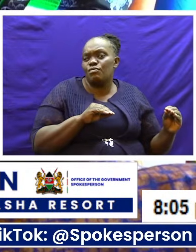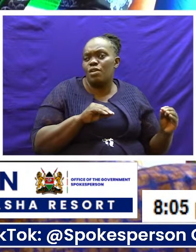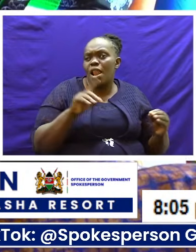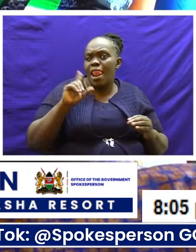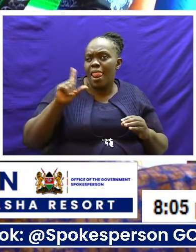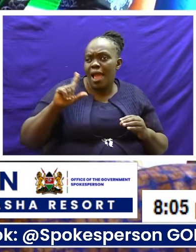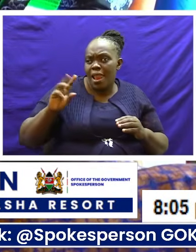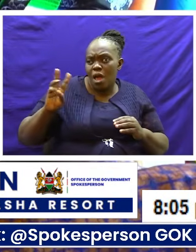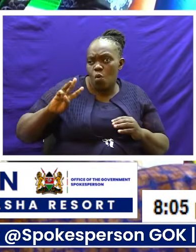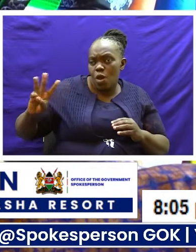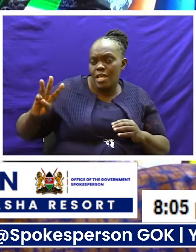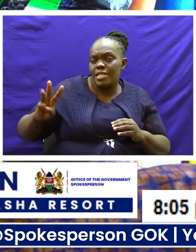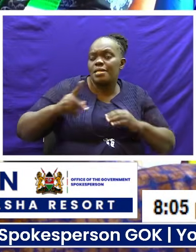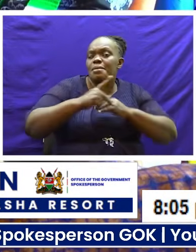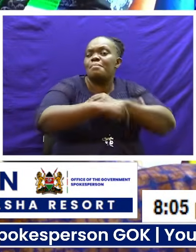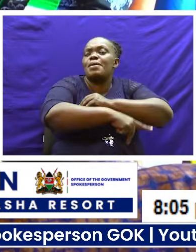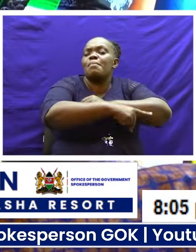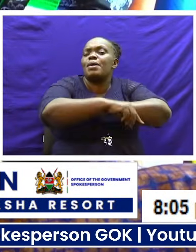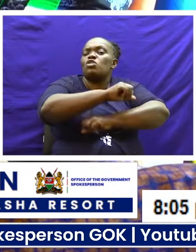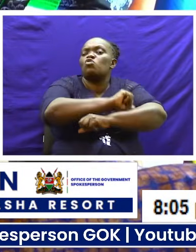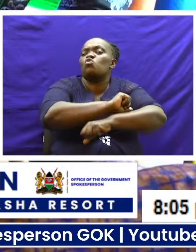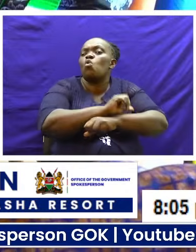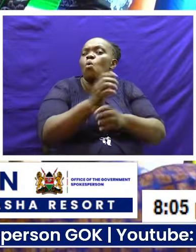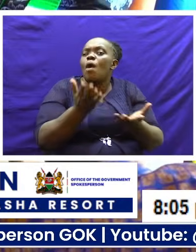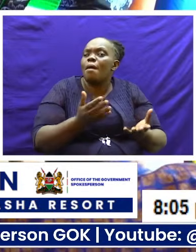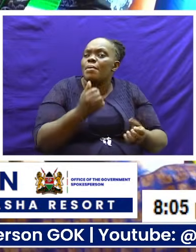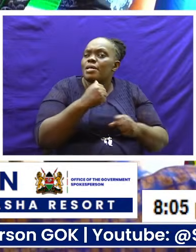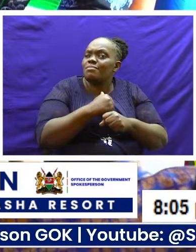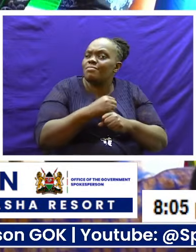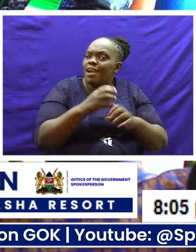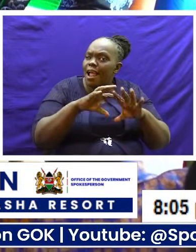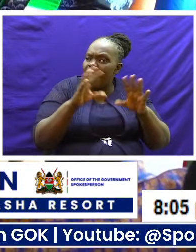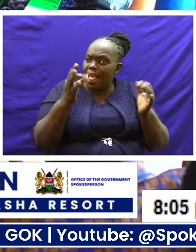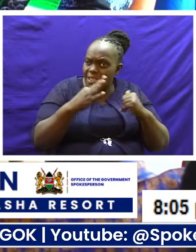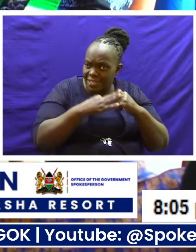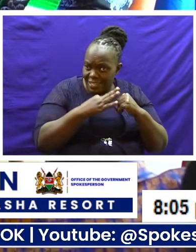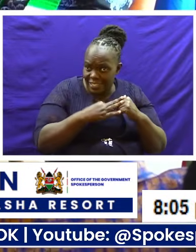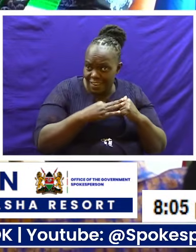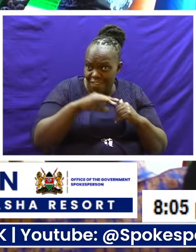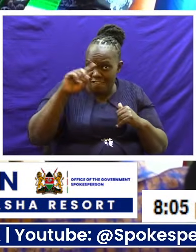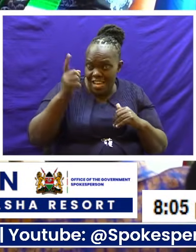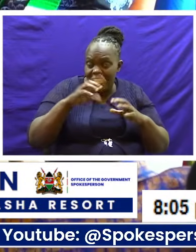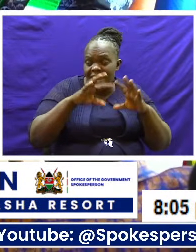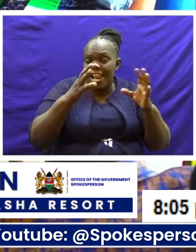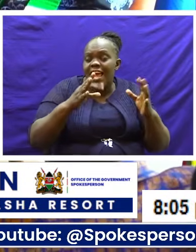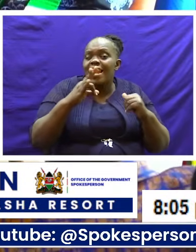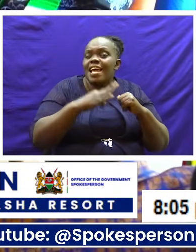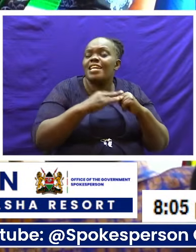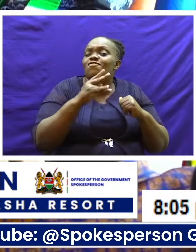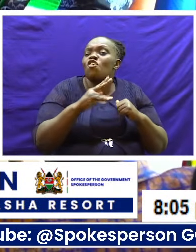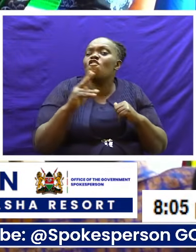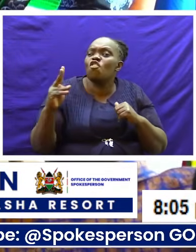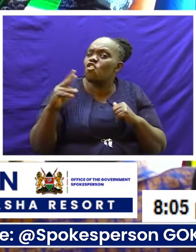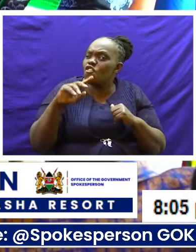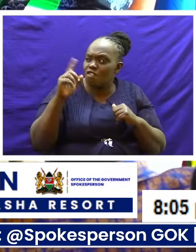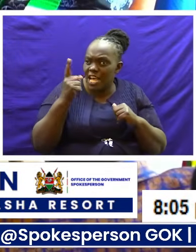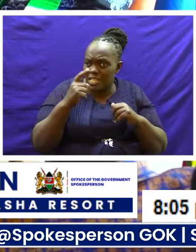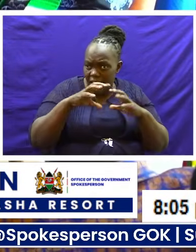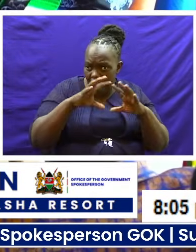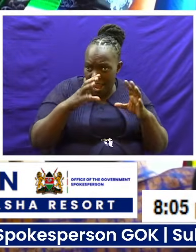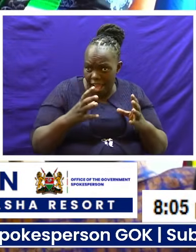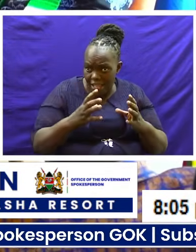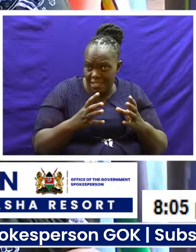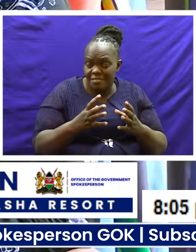Langata West Primary. So that's where I did my standard 8, the first class of 844. Oh, wow.